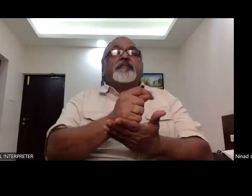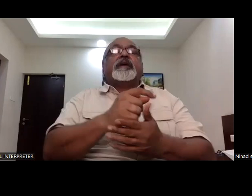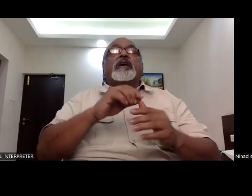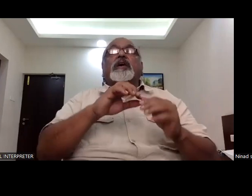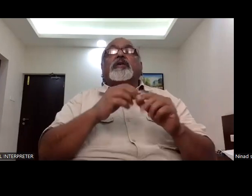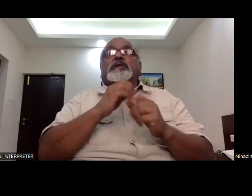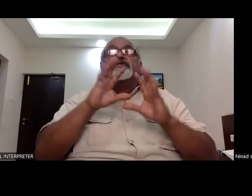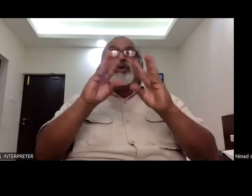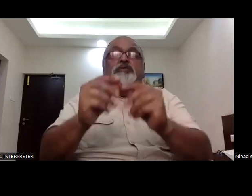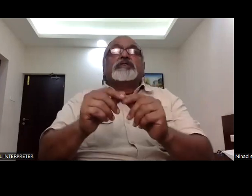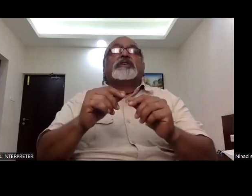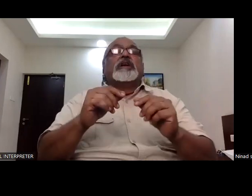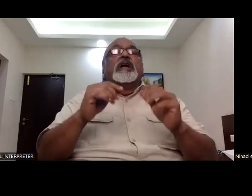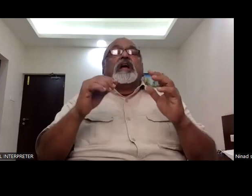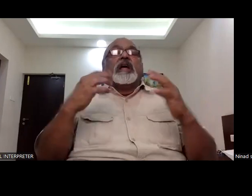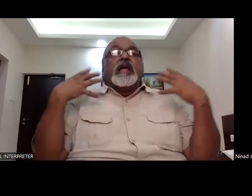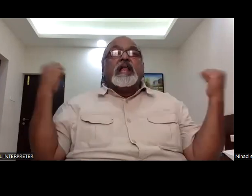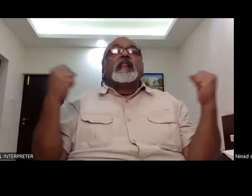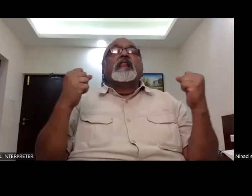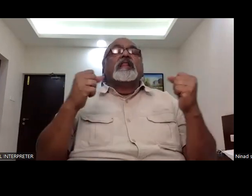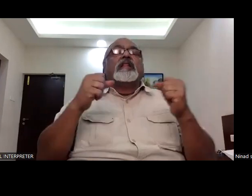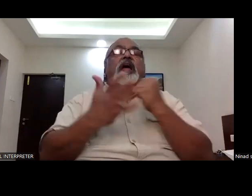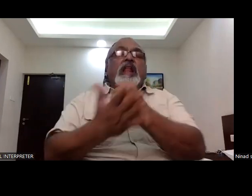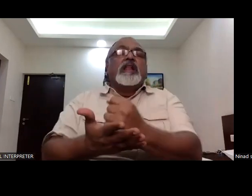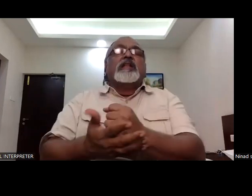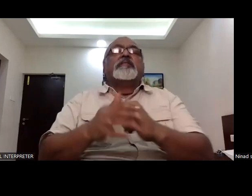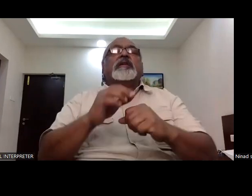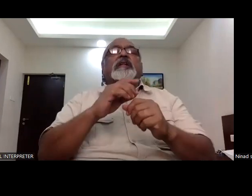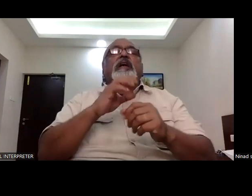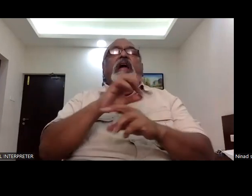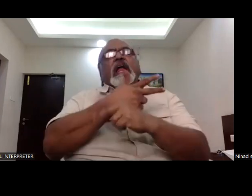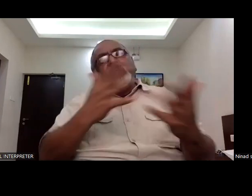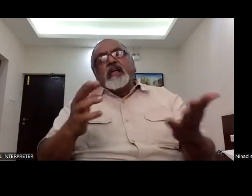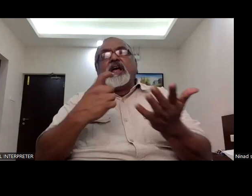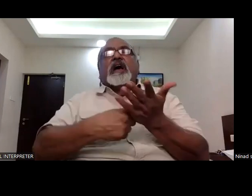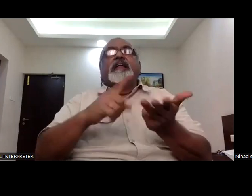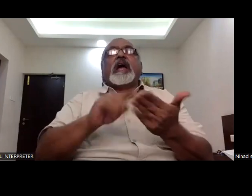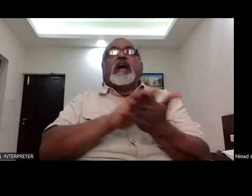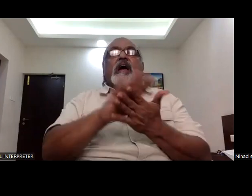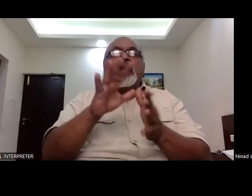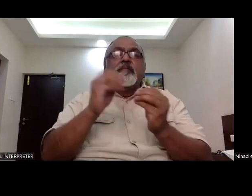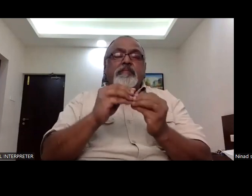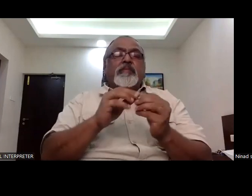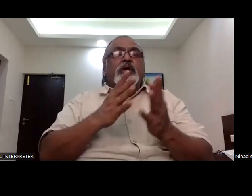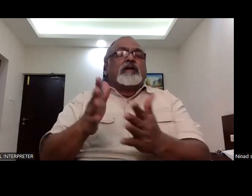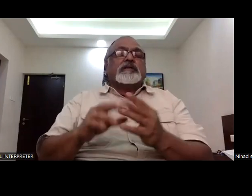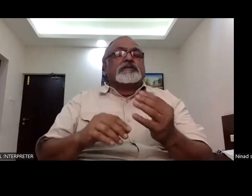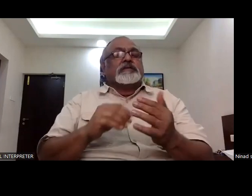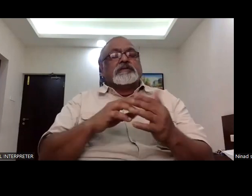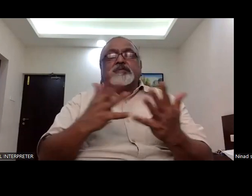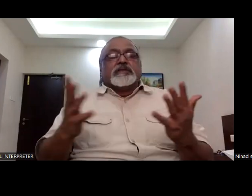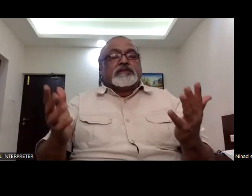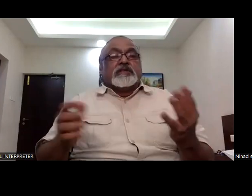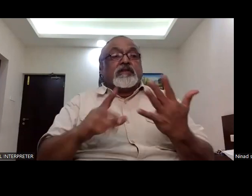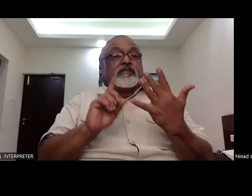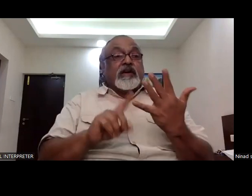and find out a solution for them, for their child, and see to it that and the last stage is the resilience stage, where